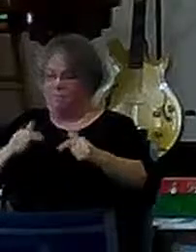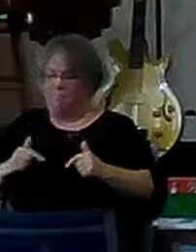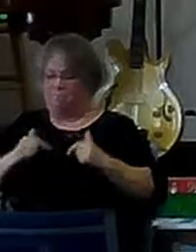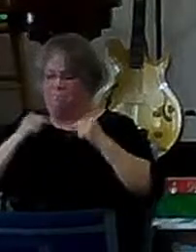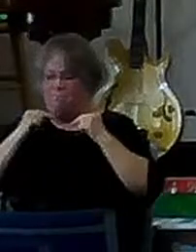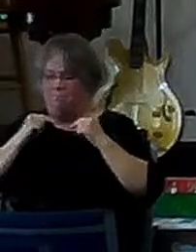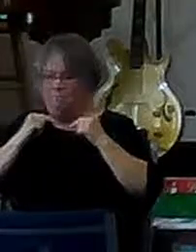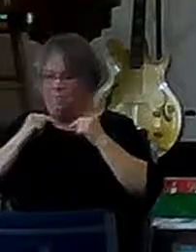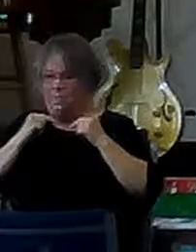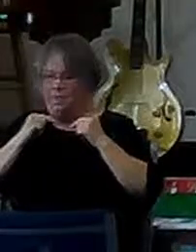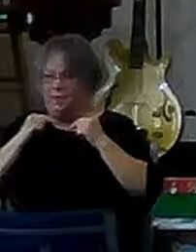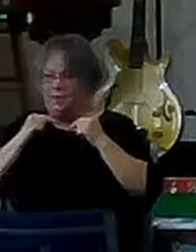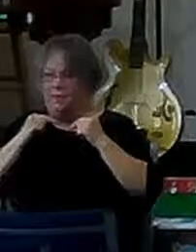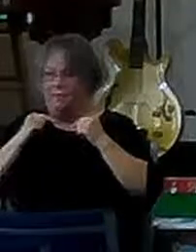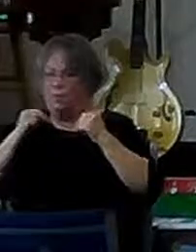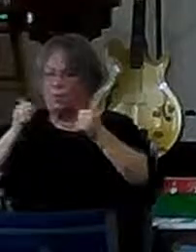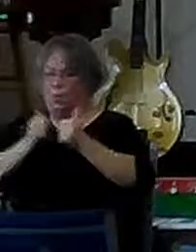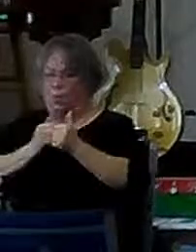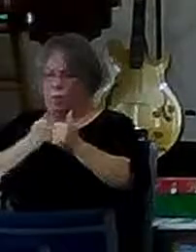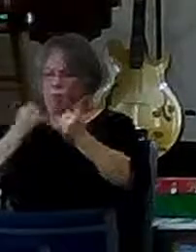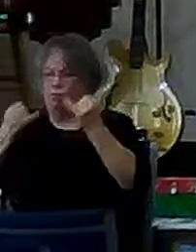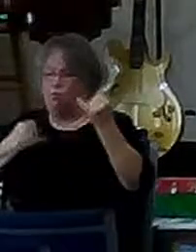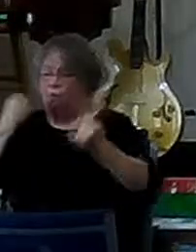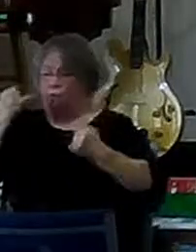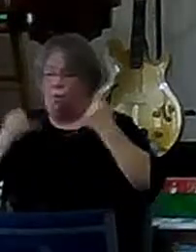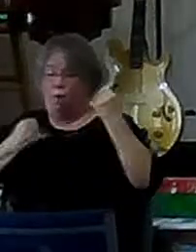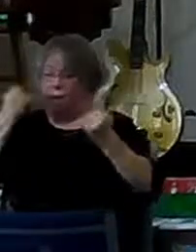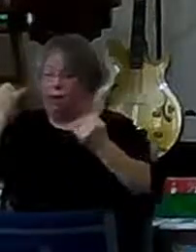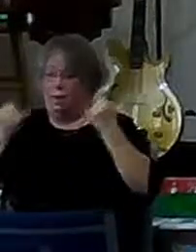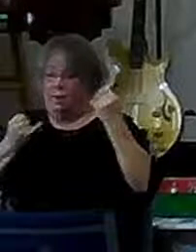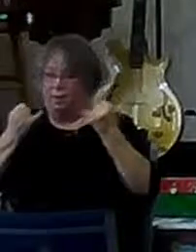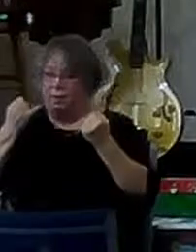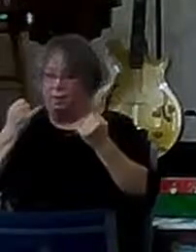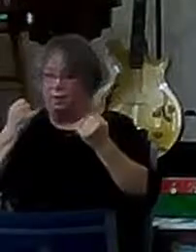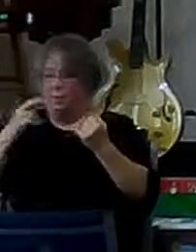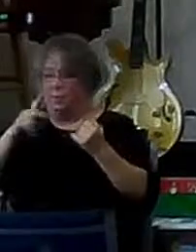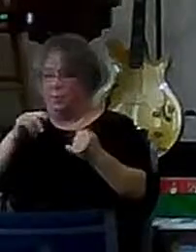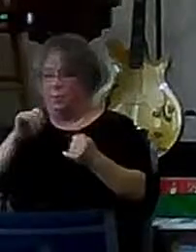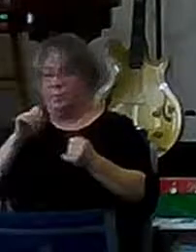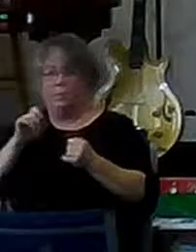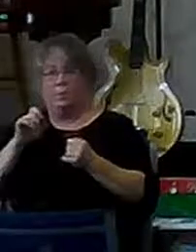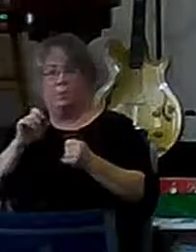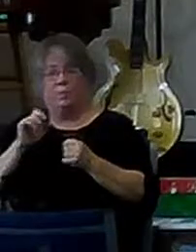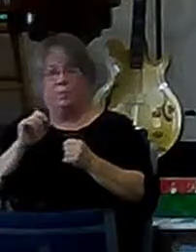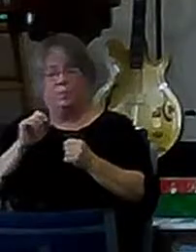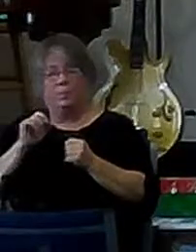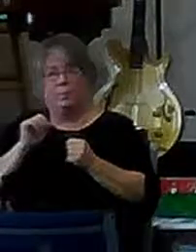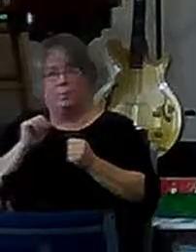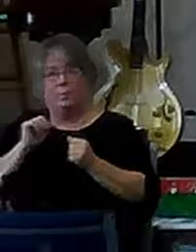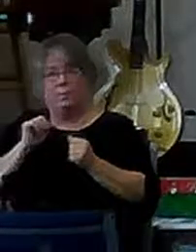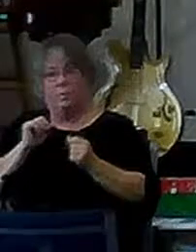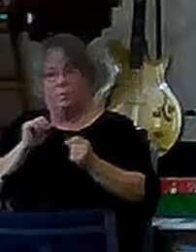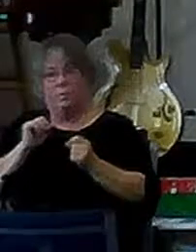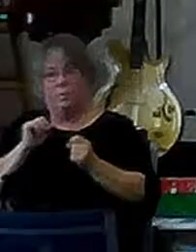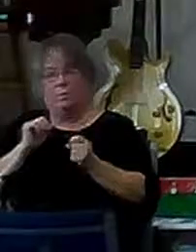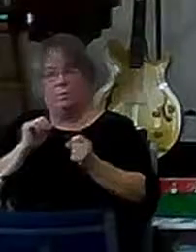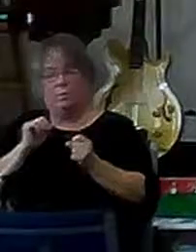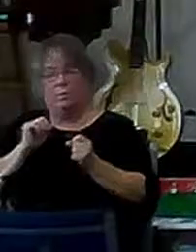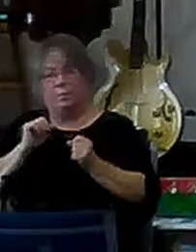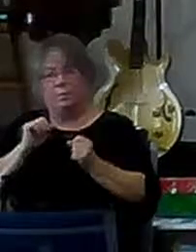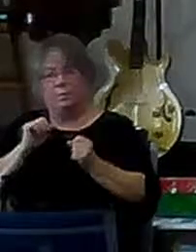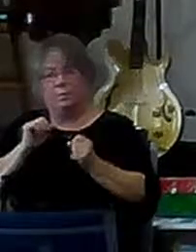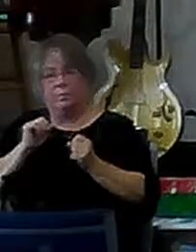that is marked by joy, Paul does not think there's any contradiction here to say, I am sorrowful yet